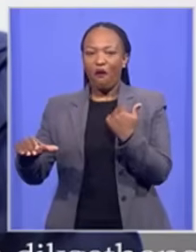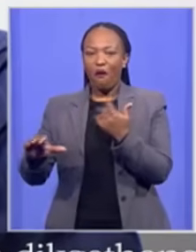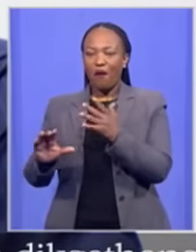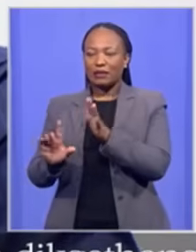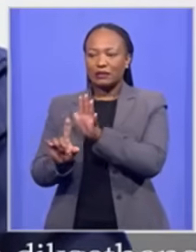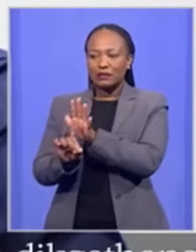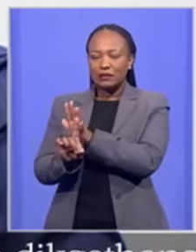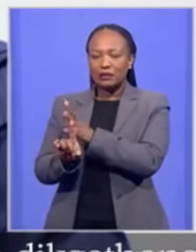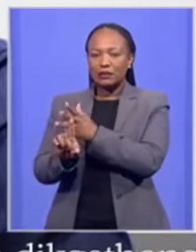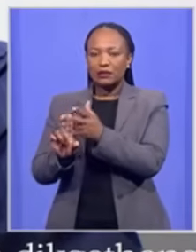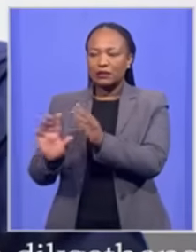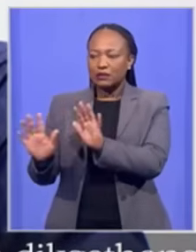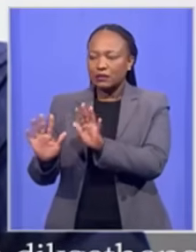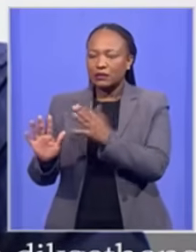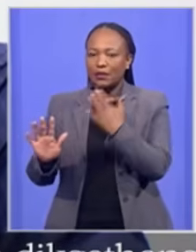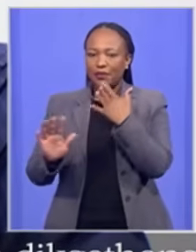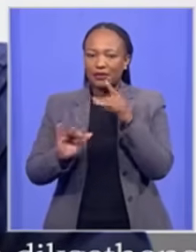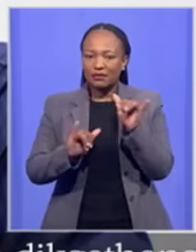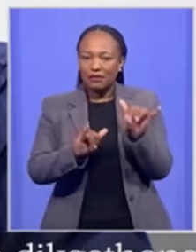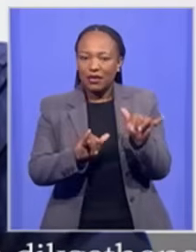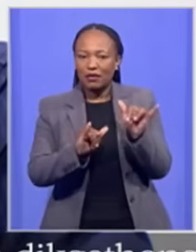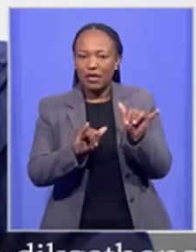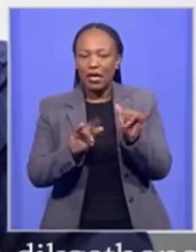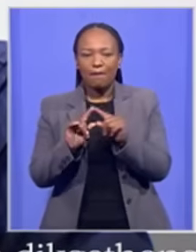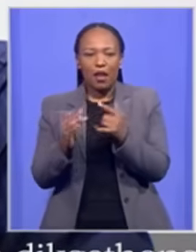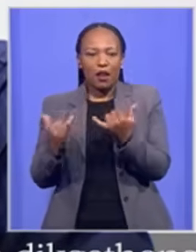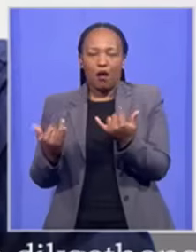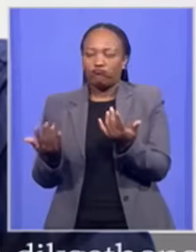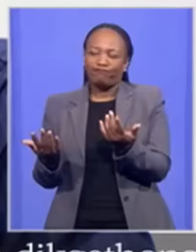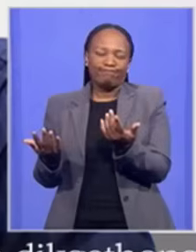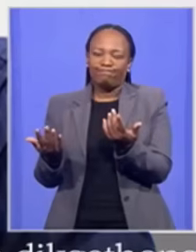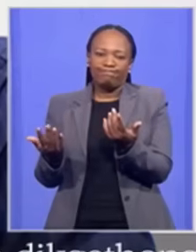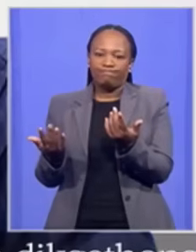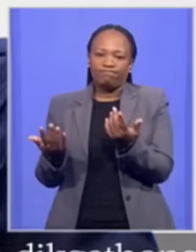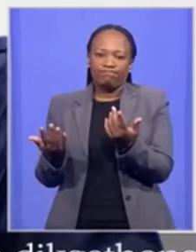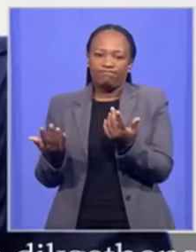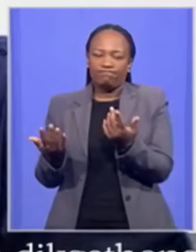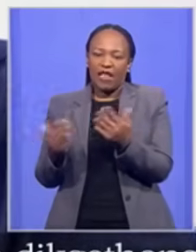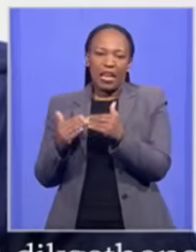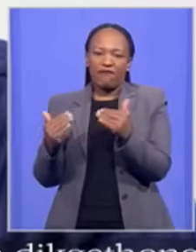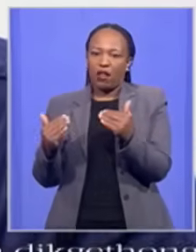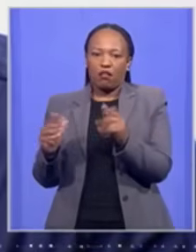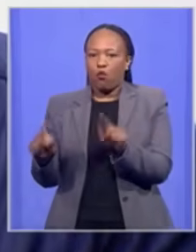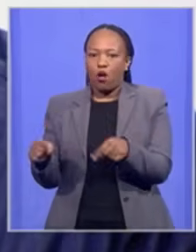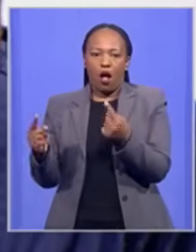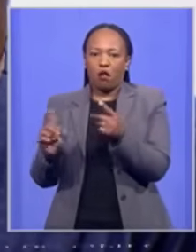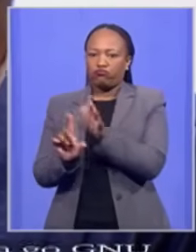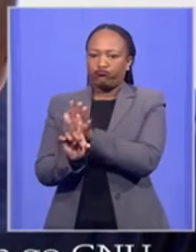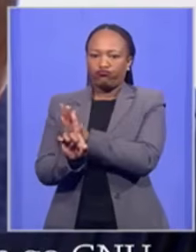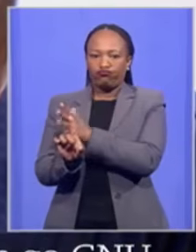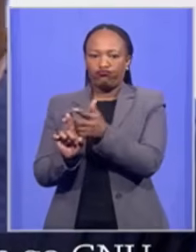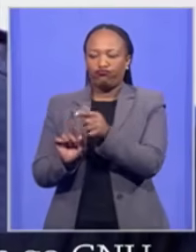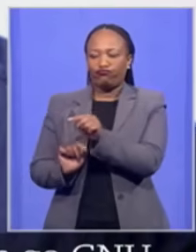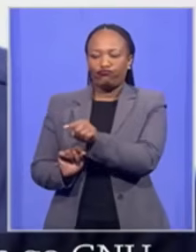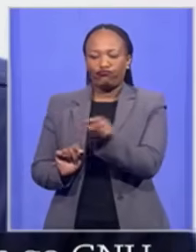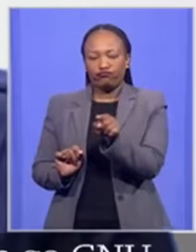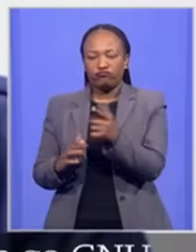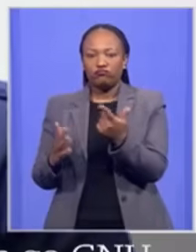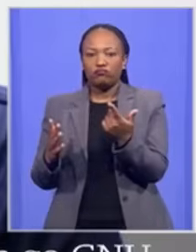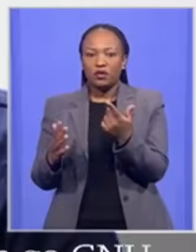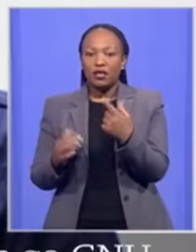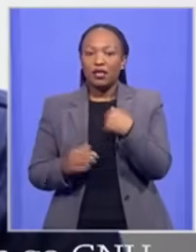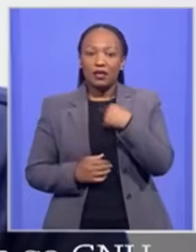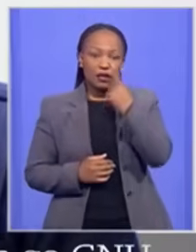from its decision of not contesting the elections. And we believe as the ANC that will